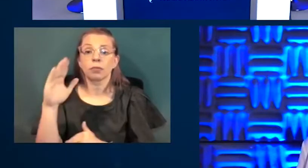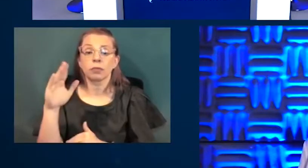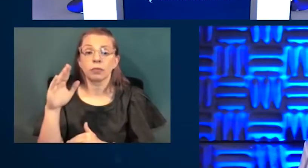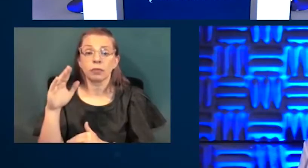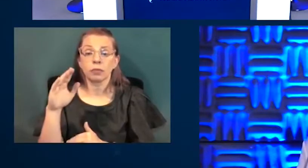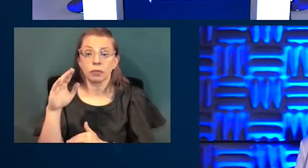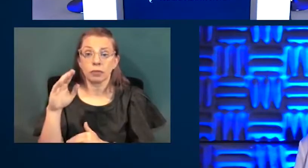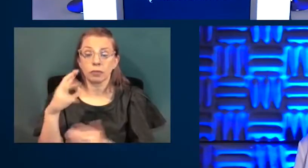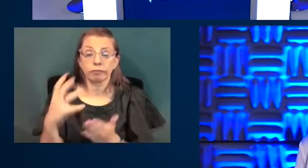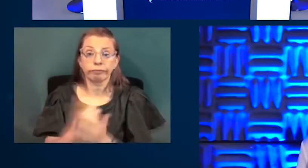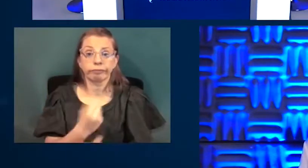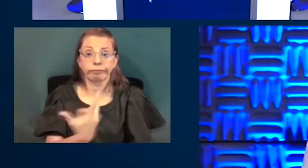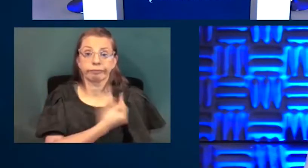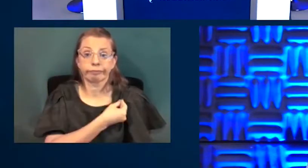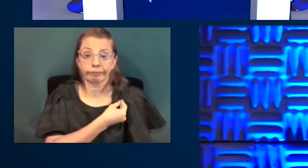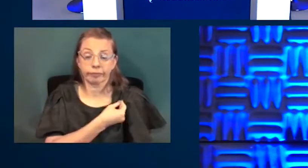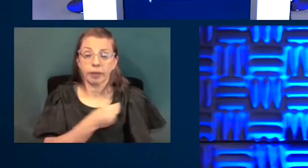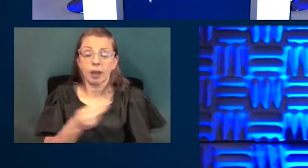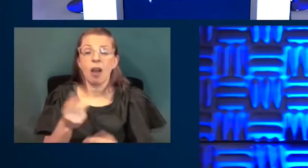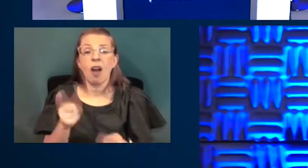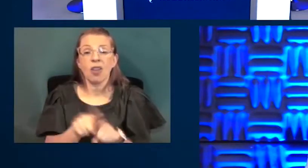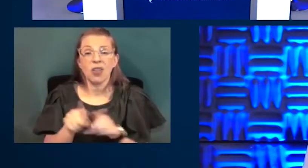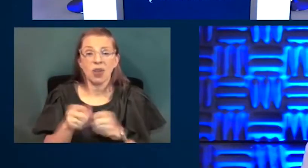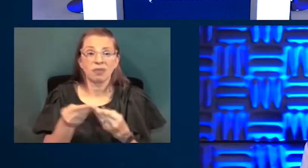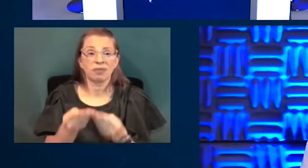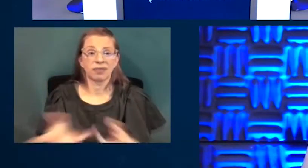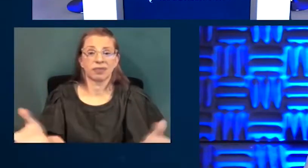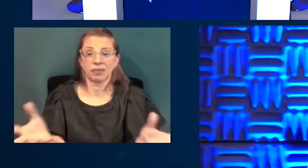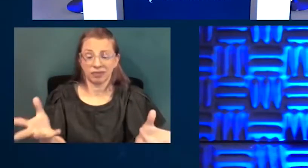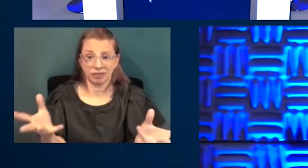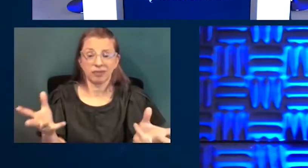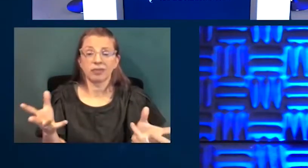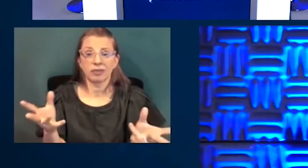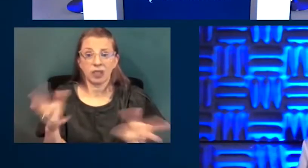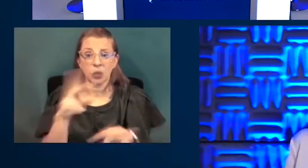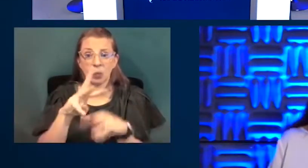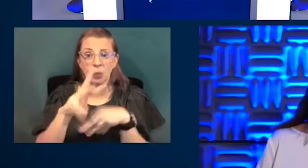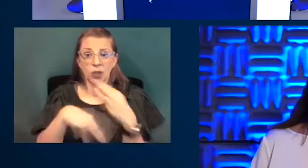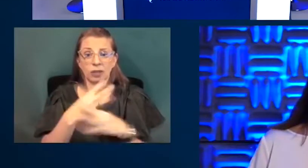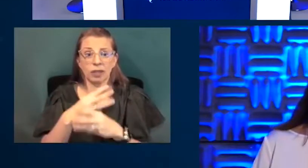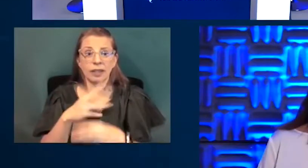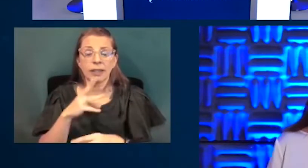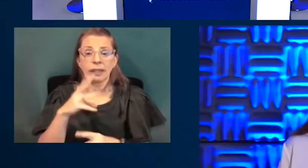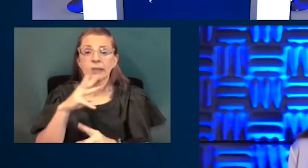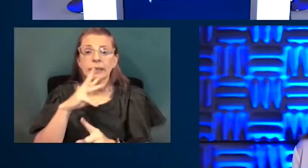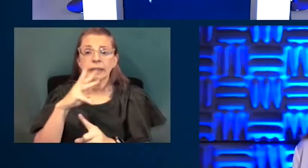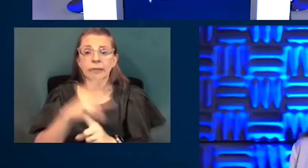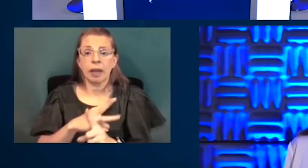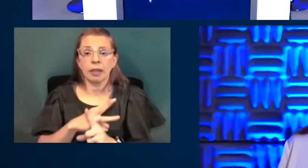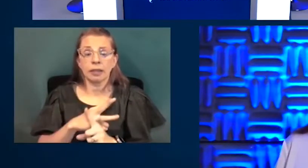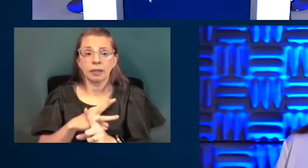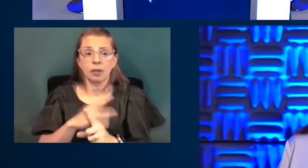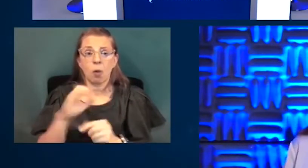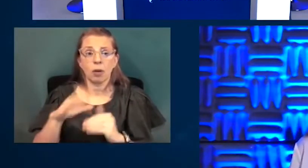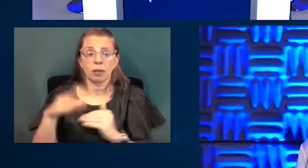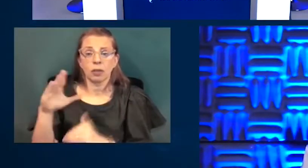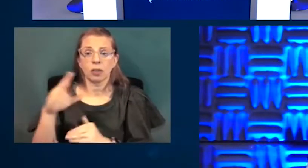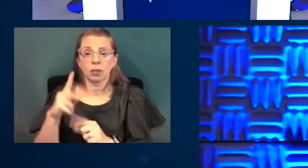the world. When it comes out that infants are okay or that 6 months and above or whatever, well, I think it'll probably be down to either 2 or 6 months when the